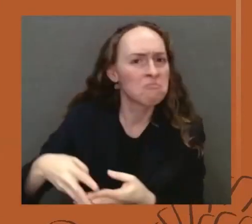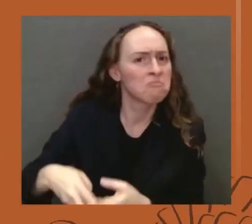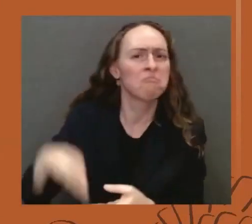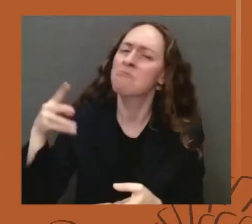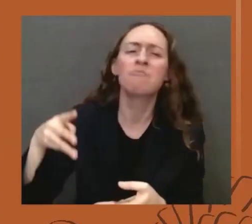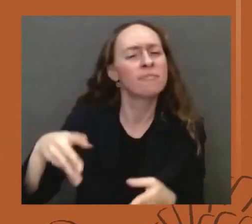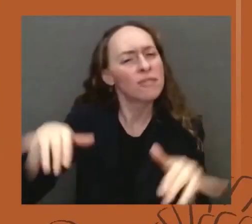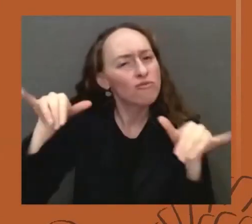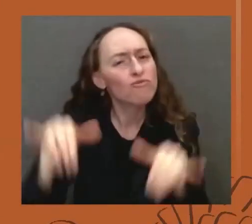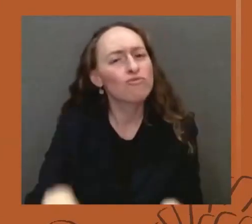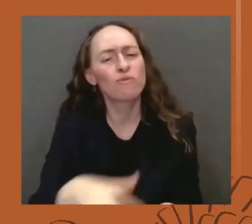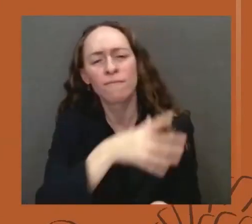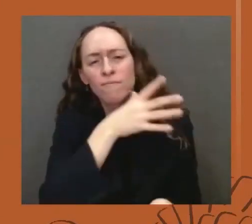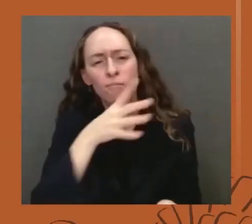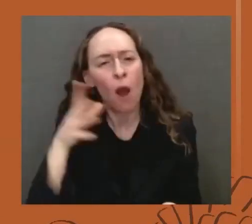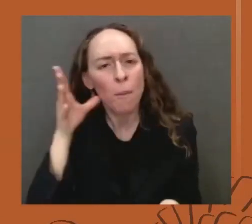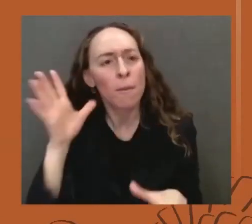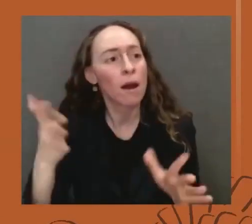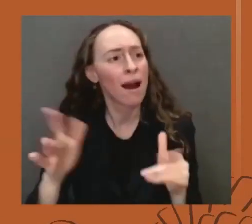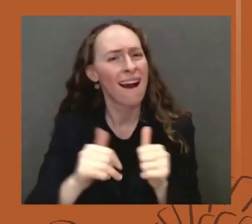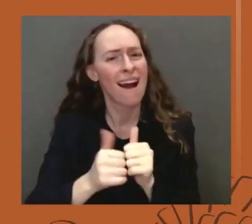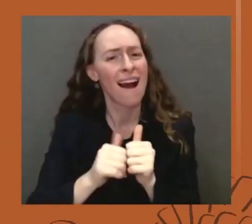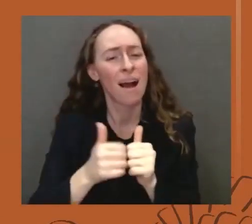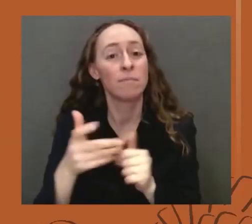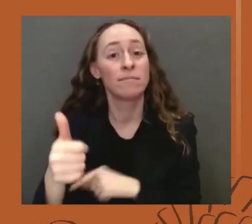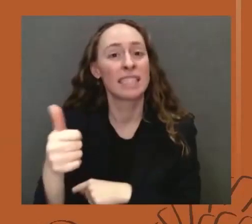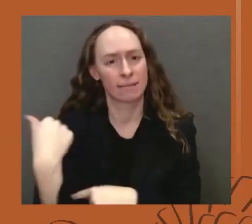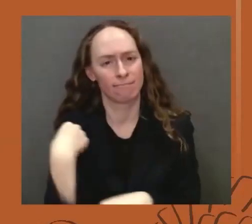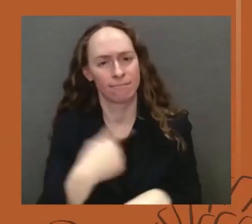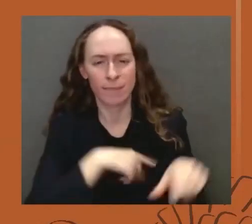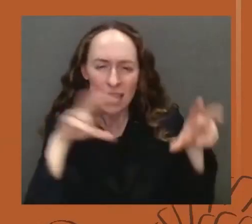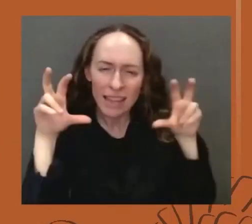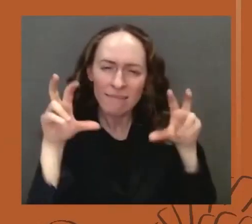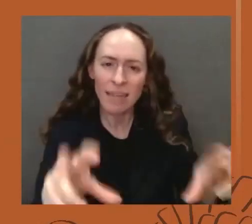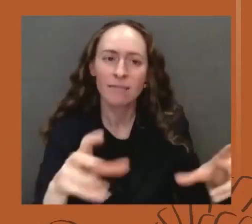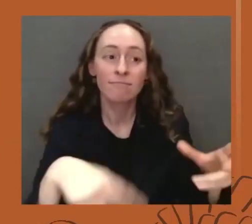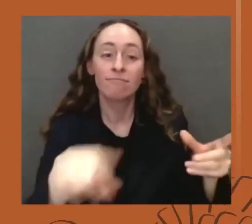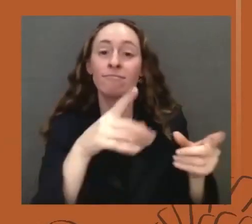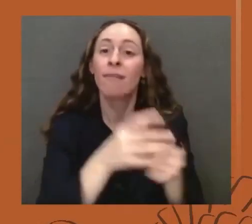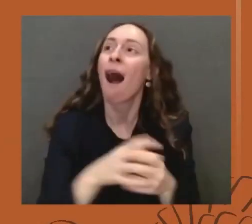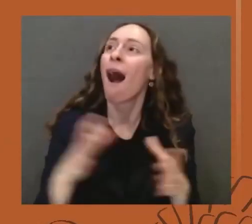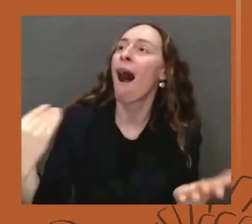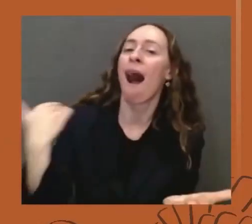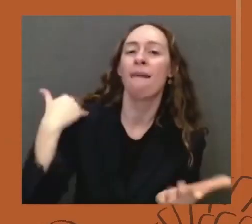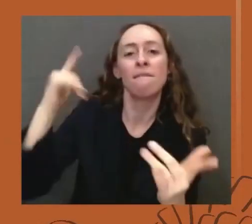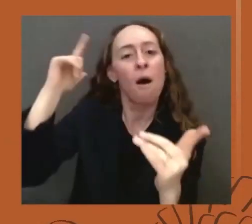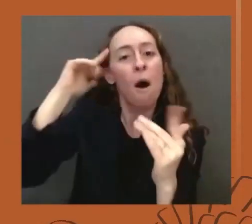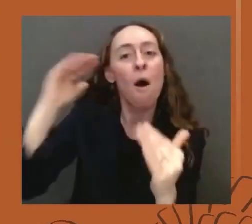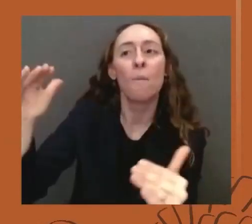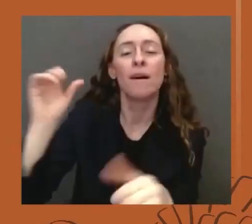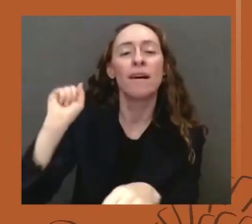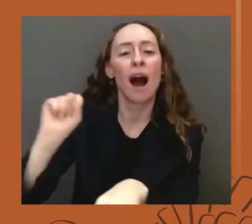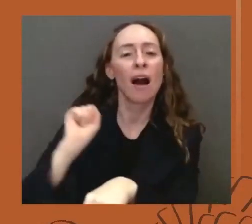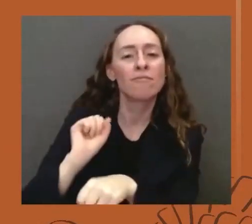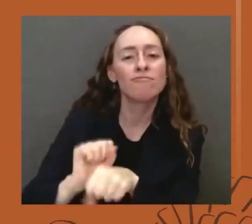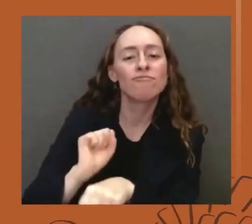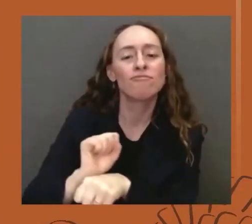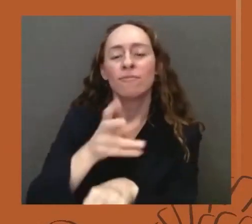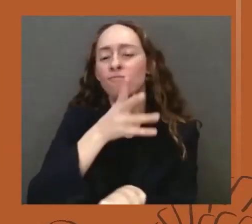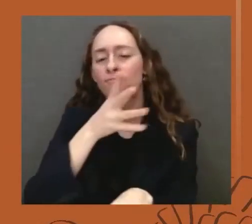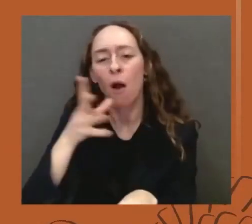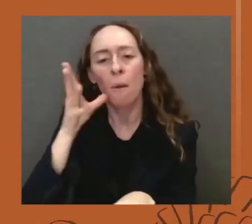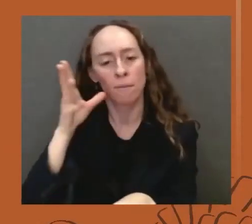and opportunities so family farms can stay in the family and children don't have to leave home if they wish to stay and make a living on the